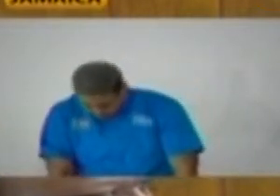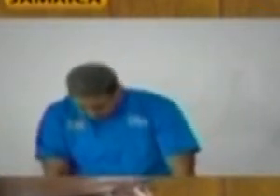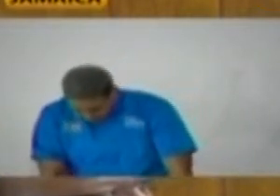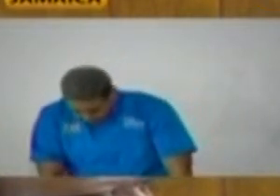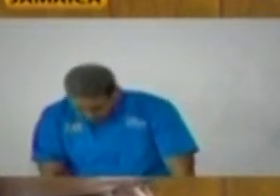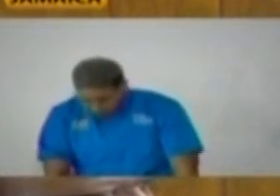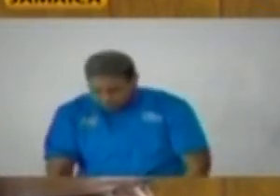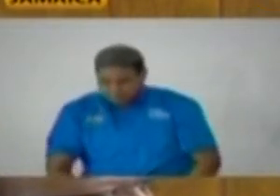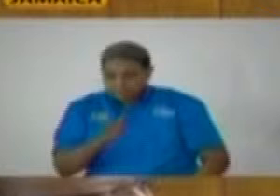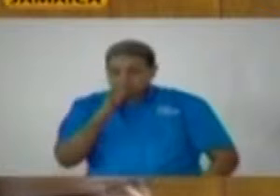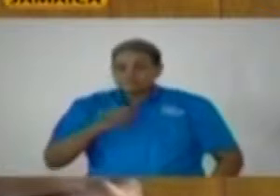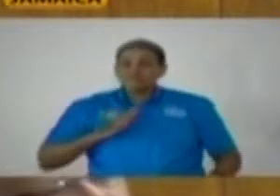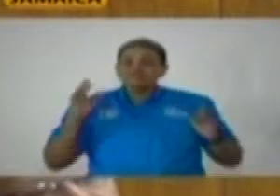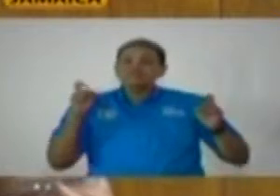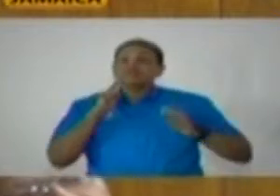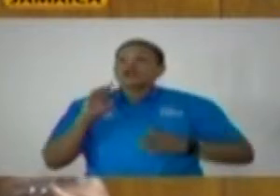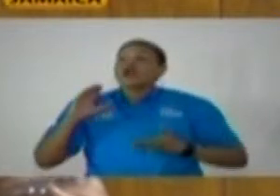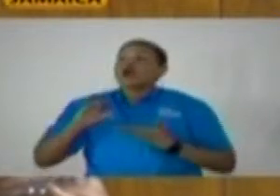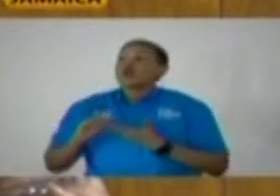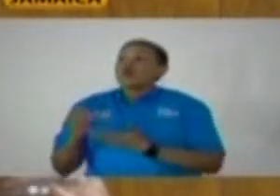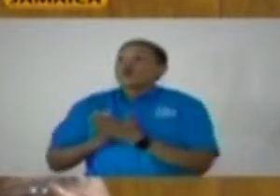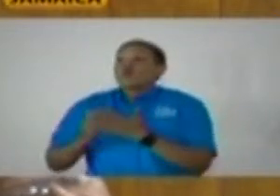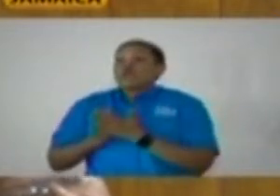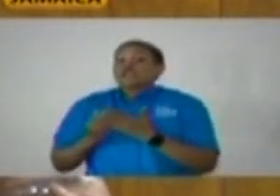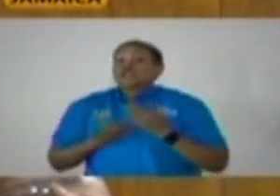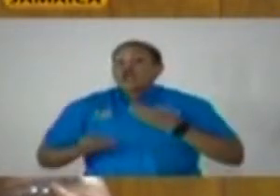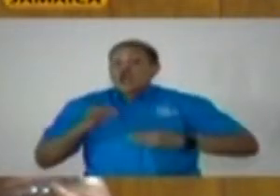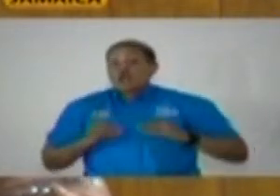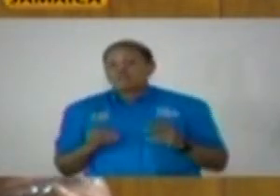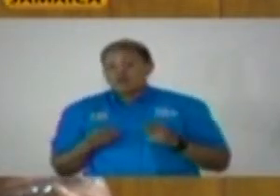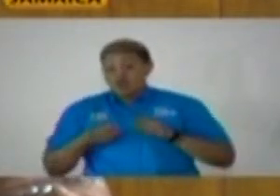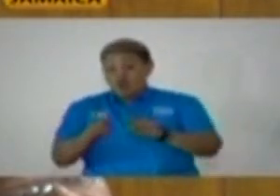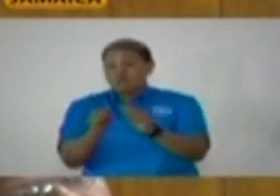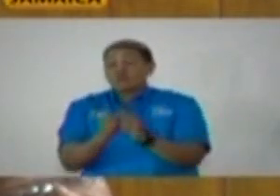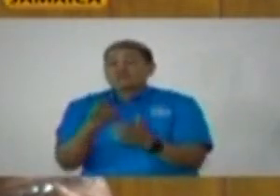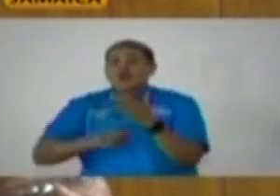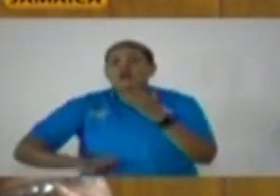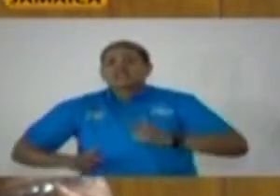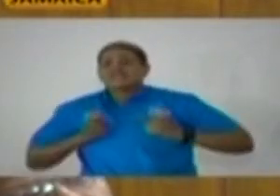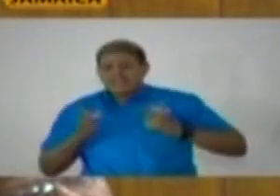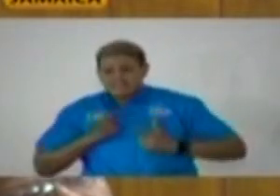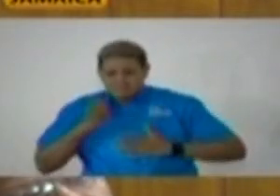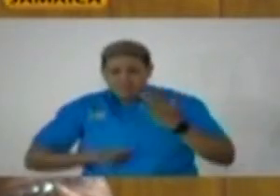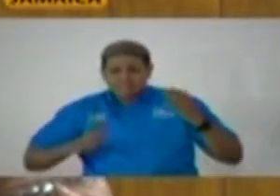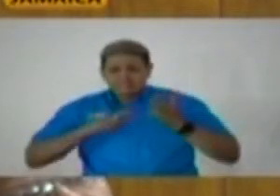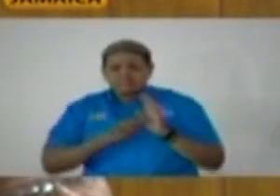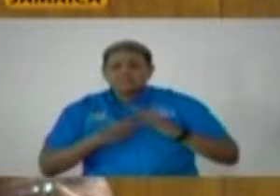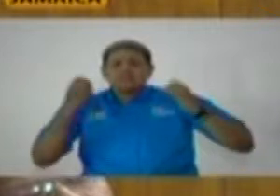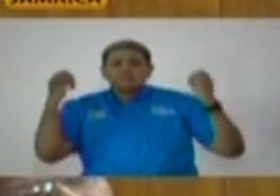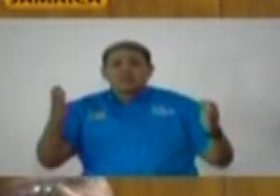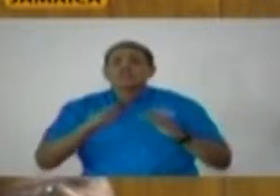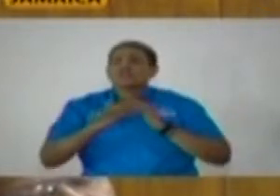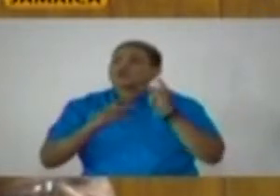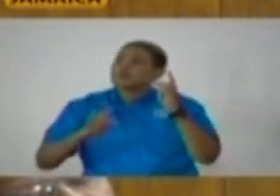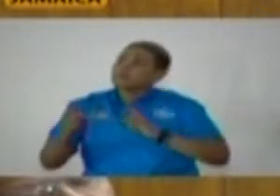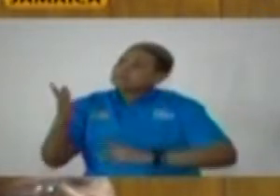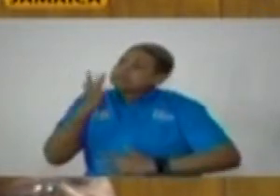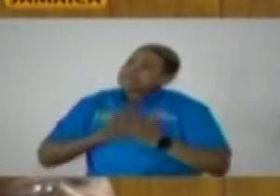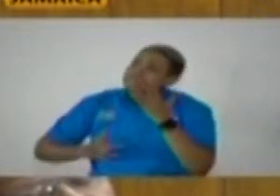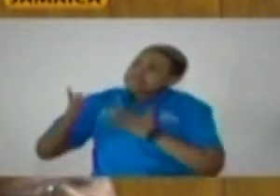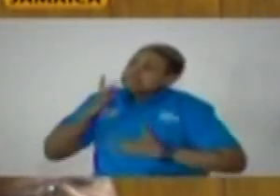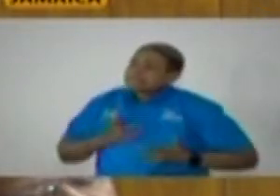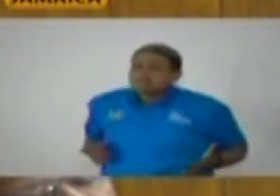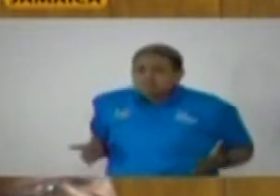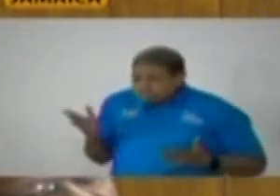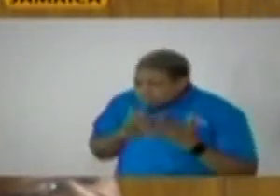Madam Speaker, a low-wage economy coupled with the cost of living crisis means that many Jamaicans are desperate. How desperate